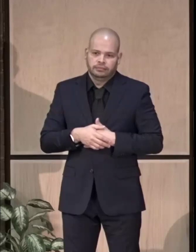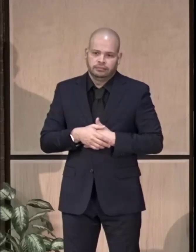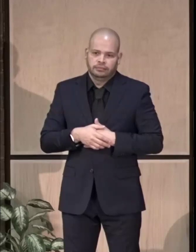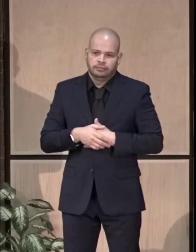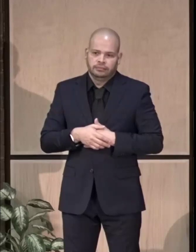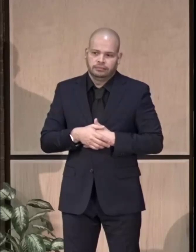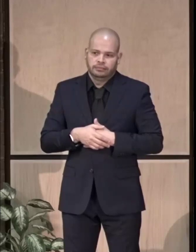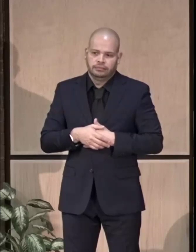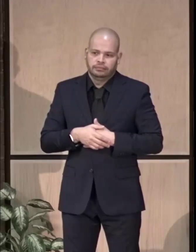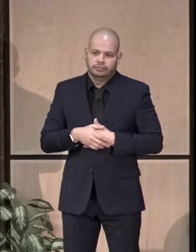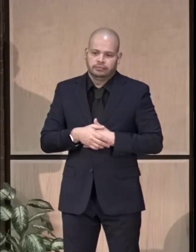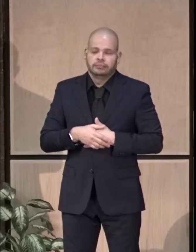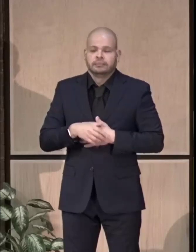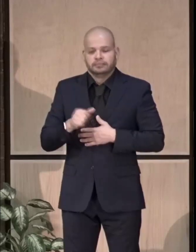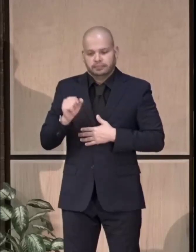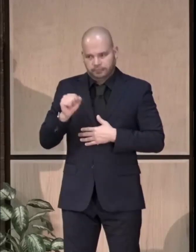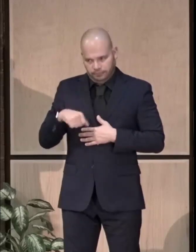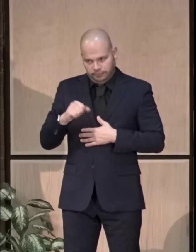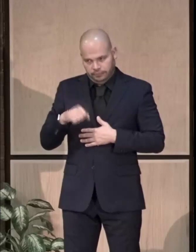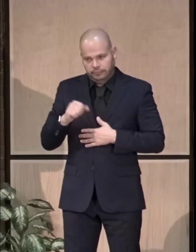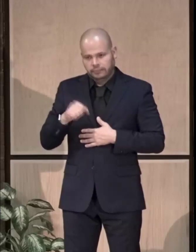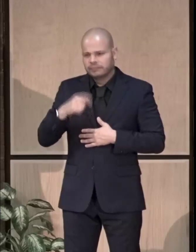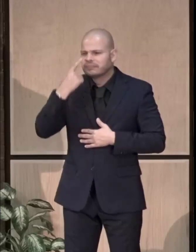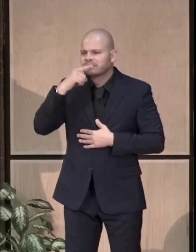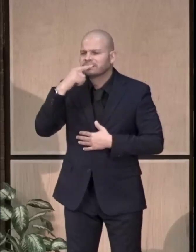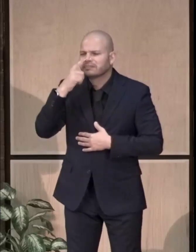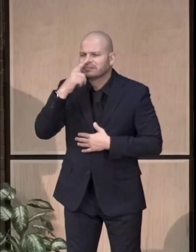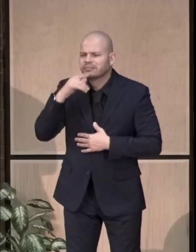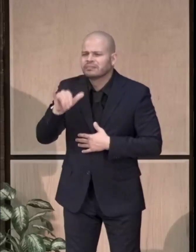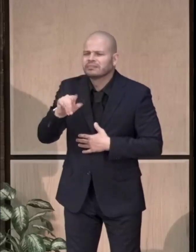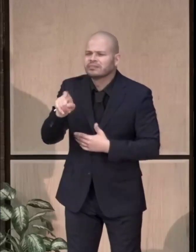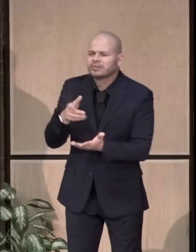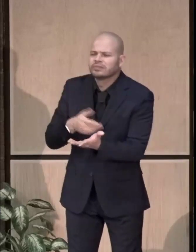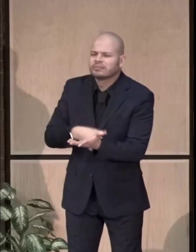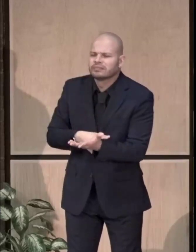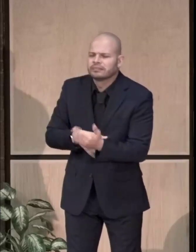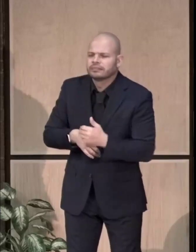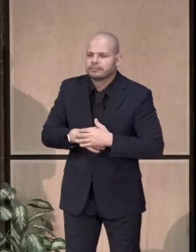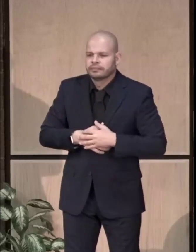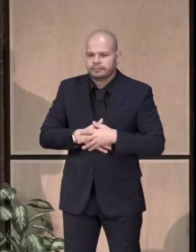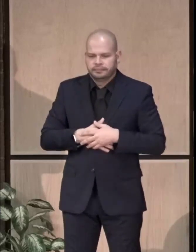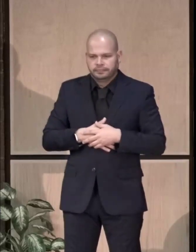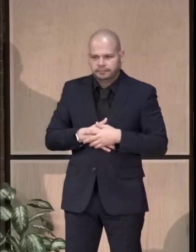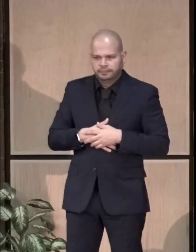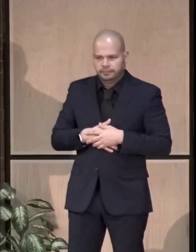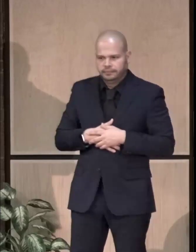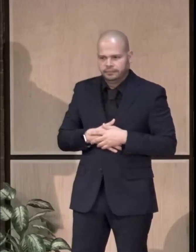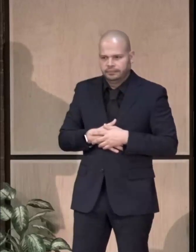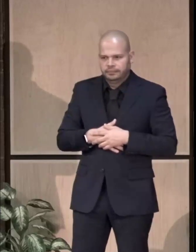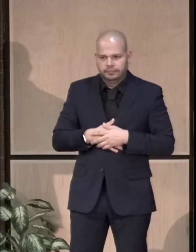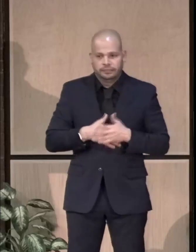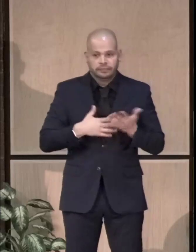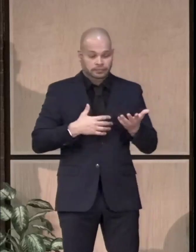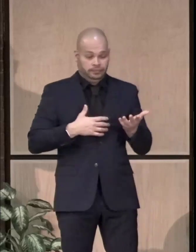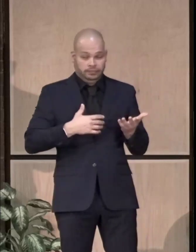Yes, this. Can you just rephrase the question? Sorry, I was just reading. Sure. It says, per Captain Reamer, the case manager for